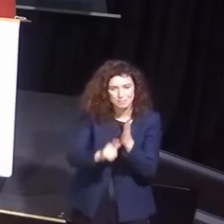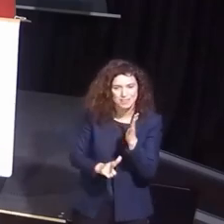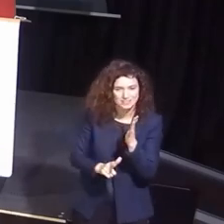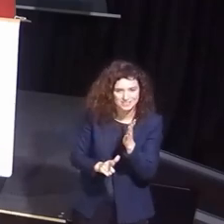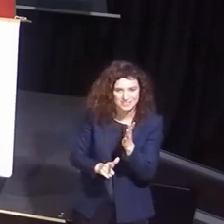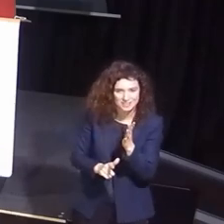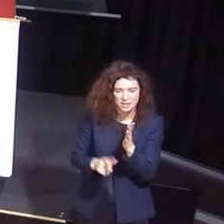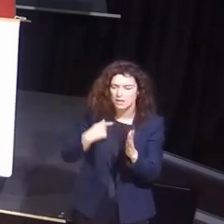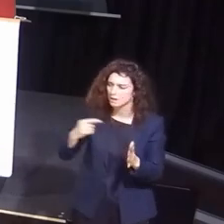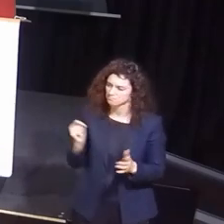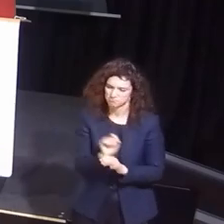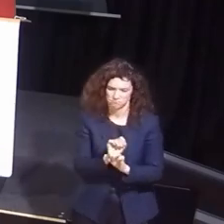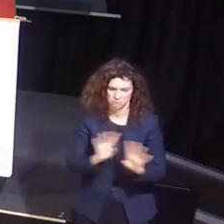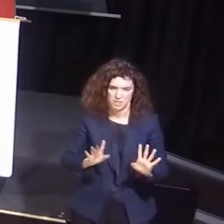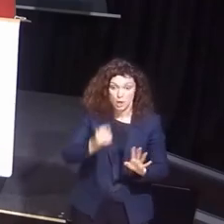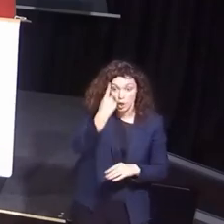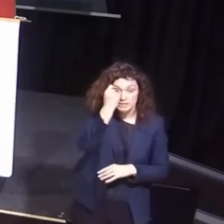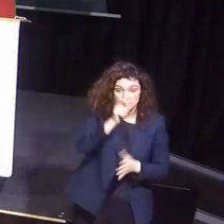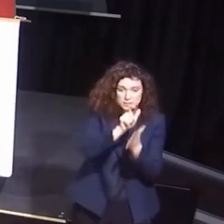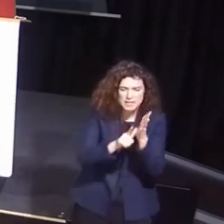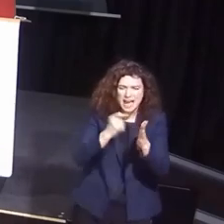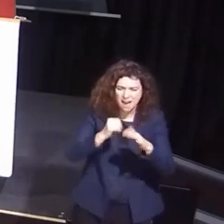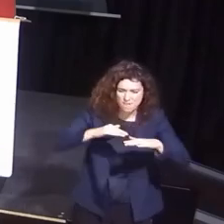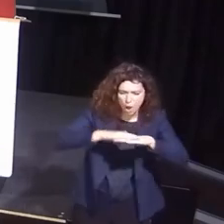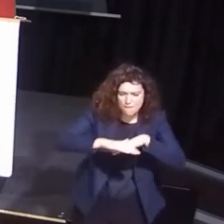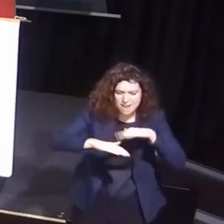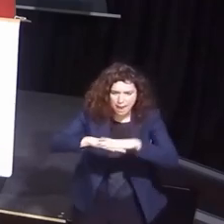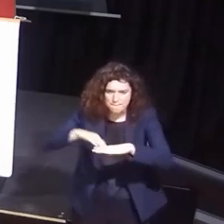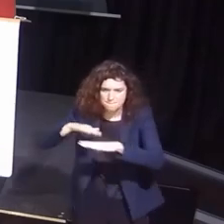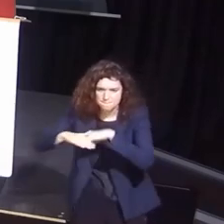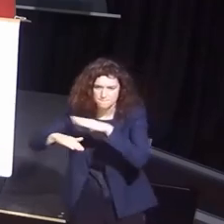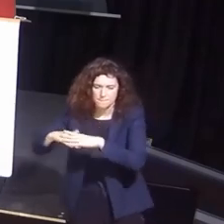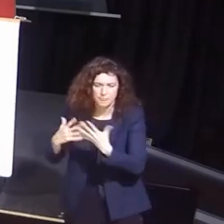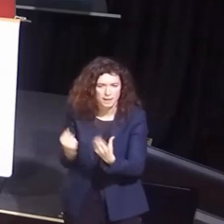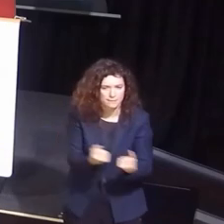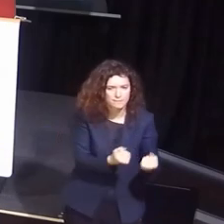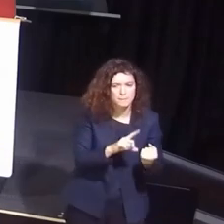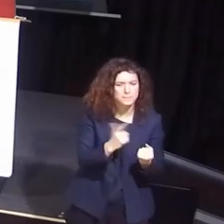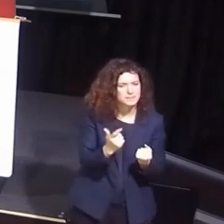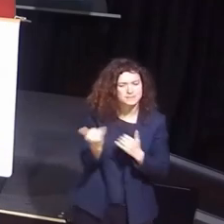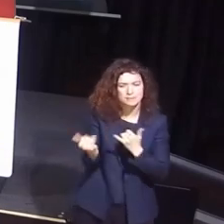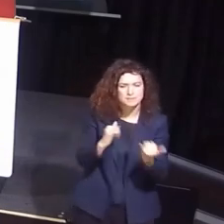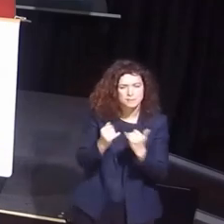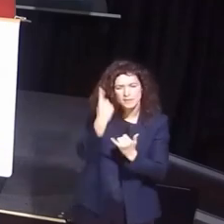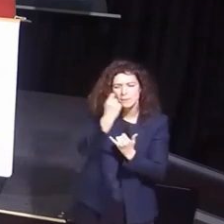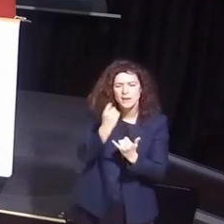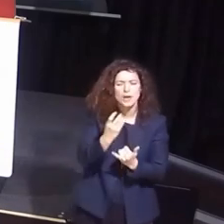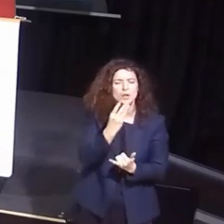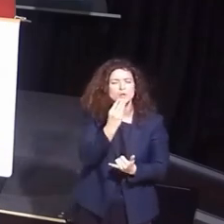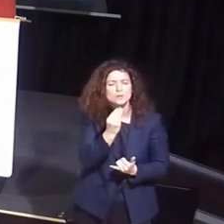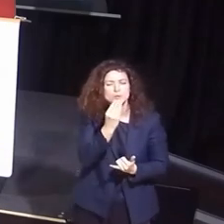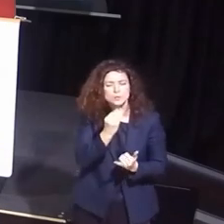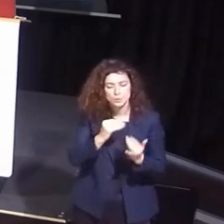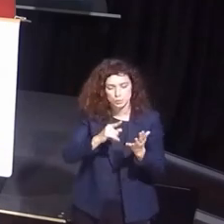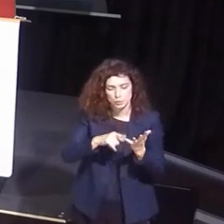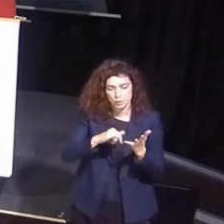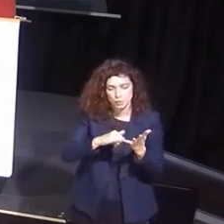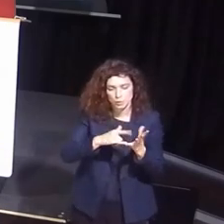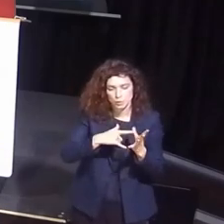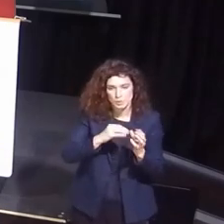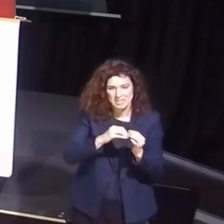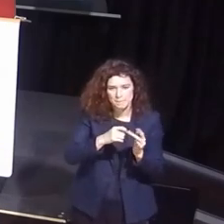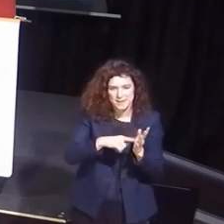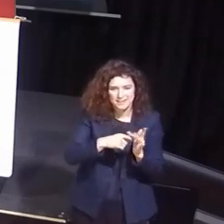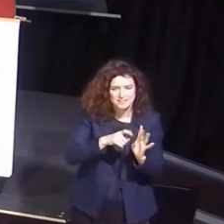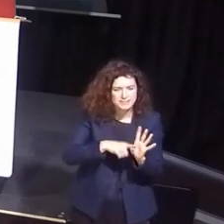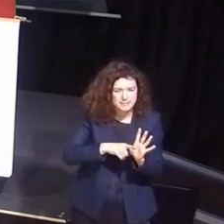have a lot of overlaps, and how sometimes when you think about usability, you're actually thinking about cognitive accessibility,